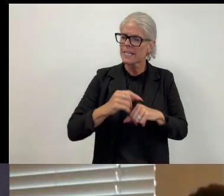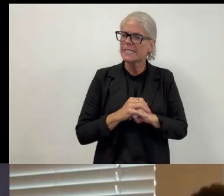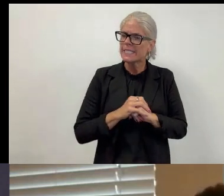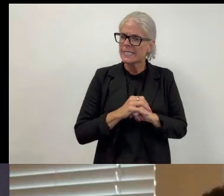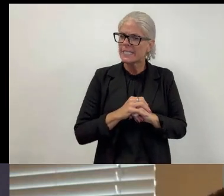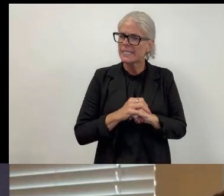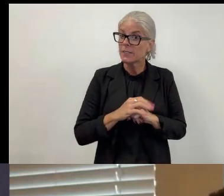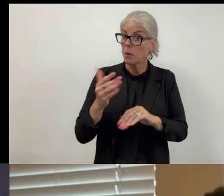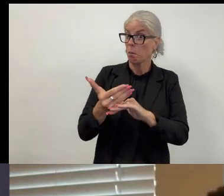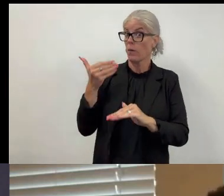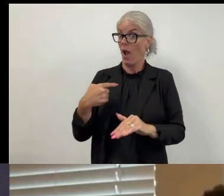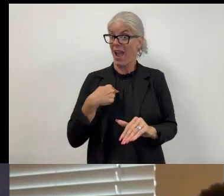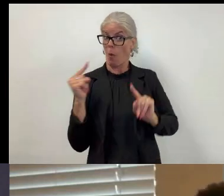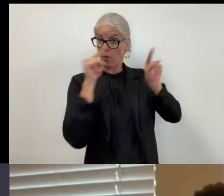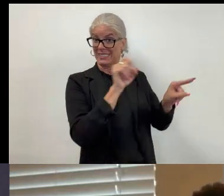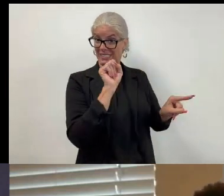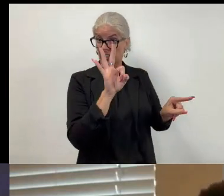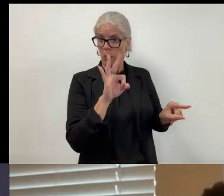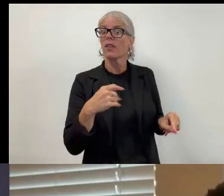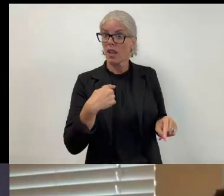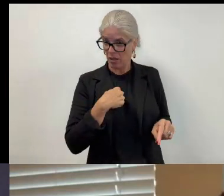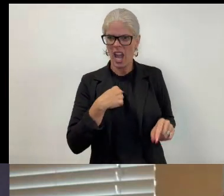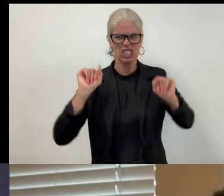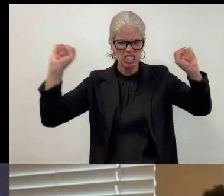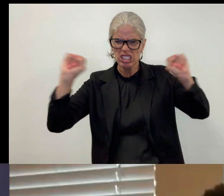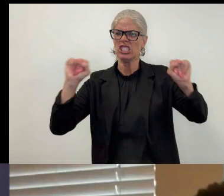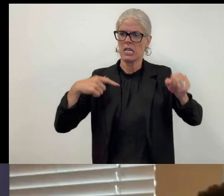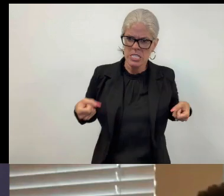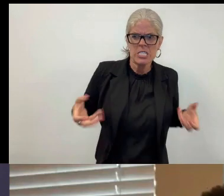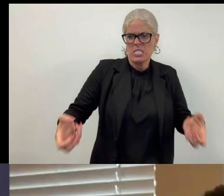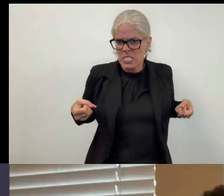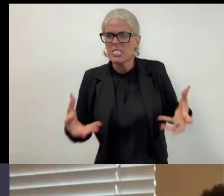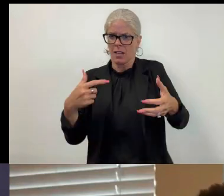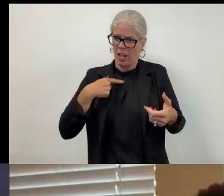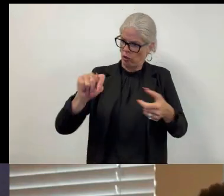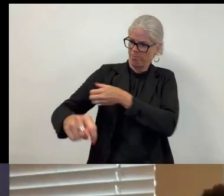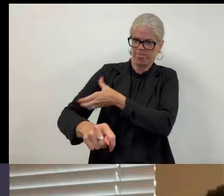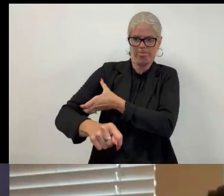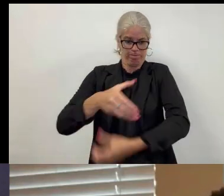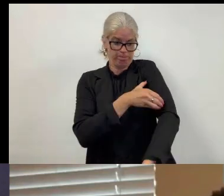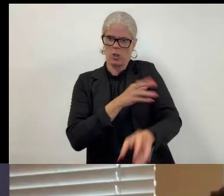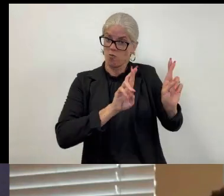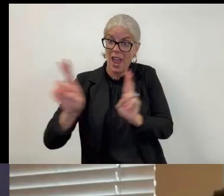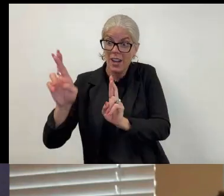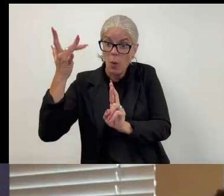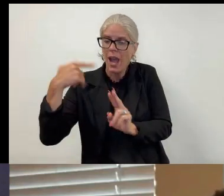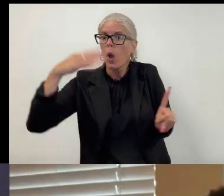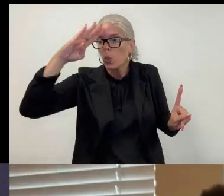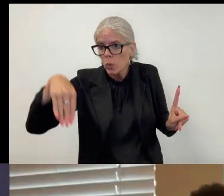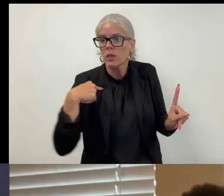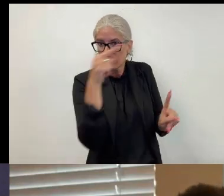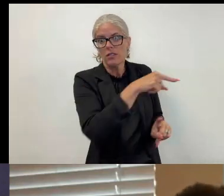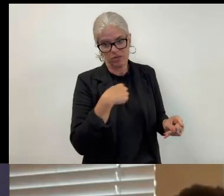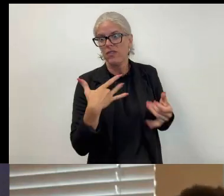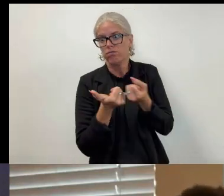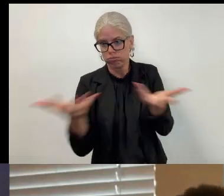goodness. I remember one time before our trip to San Francisco, I consciously did extra cardio and weightlifting at the gym leading up to that